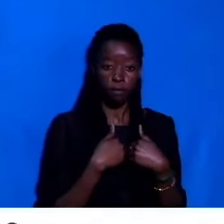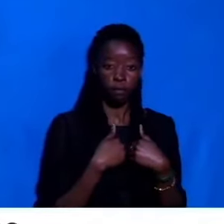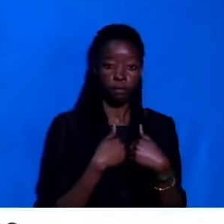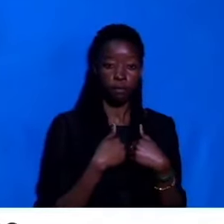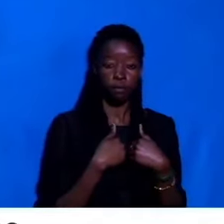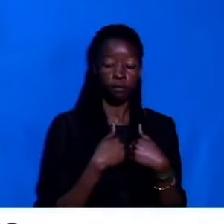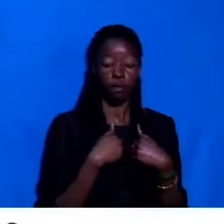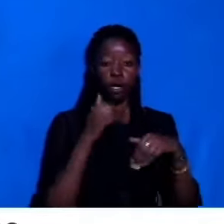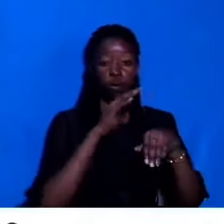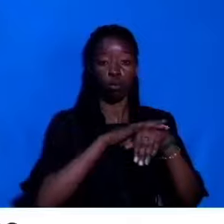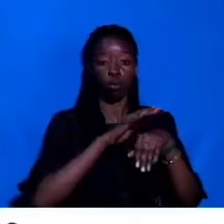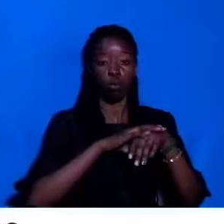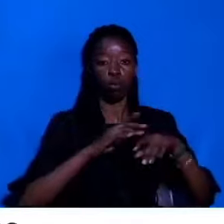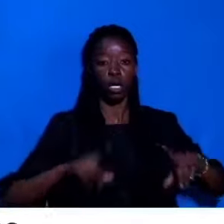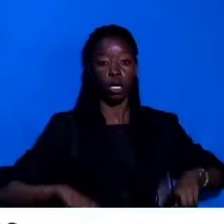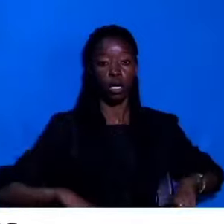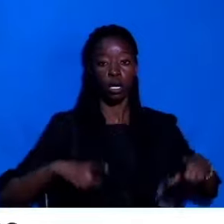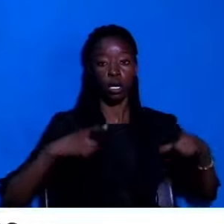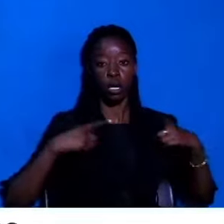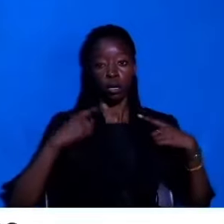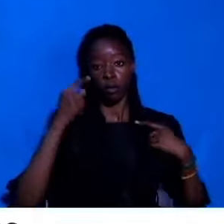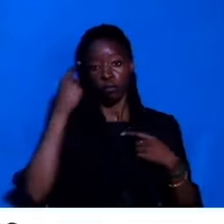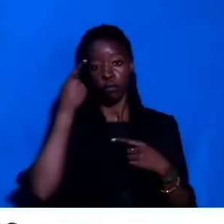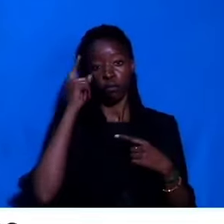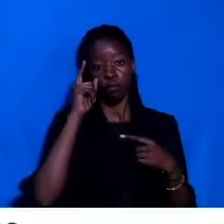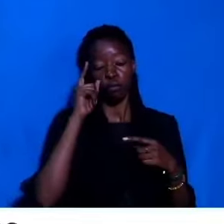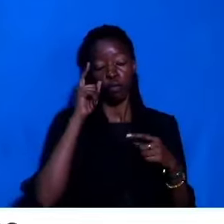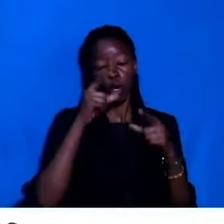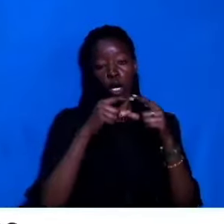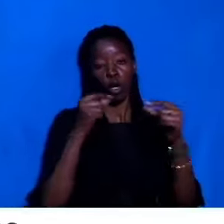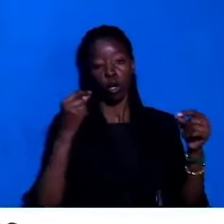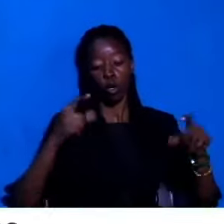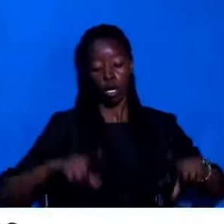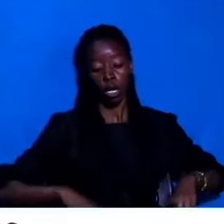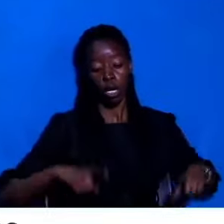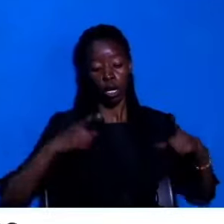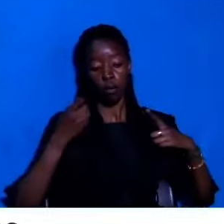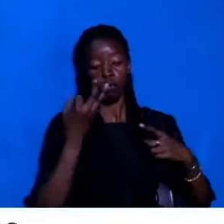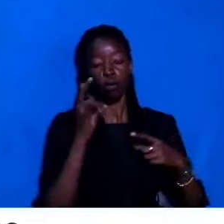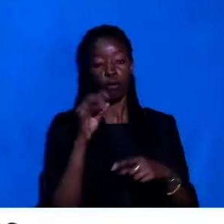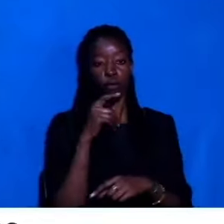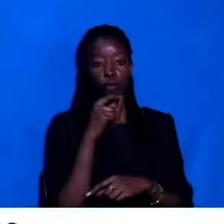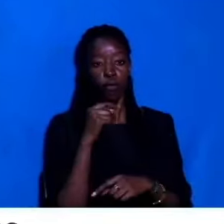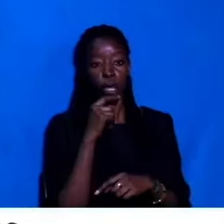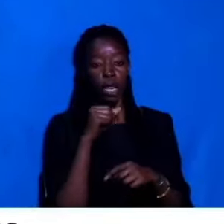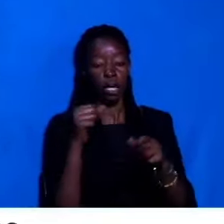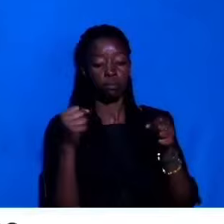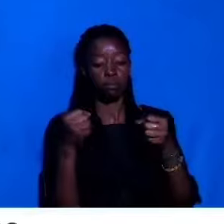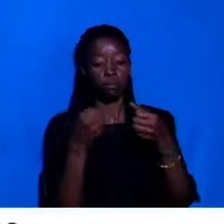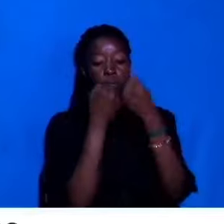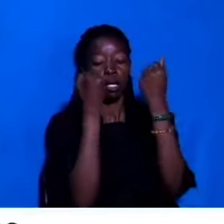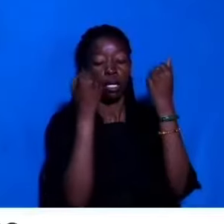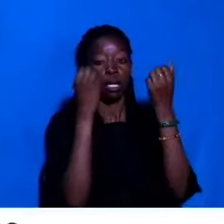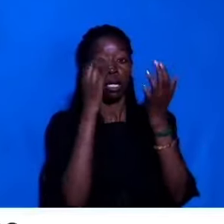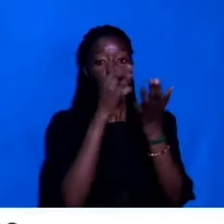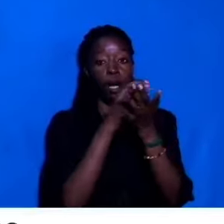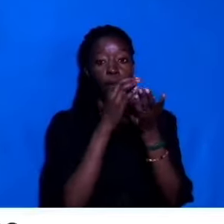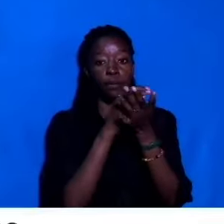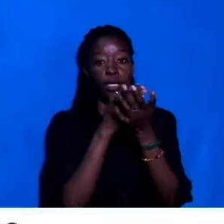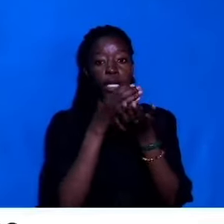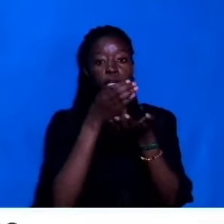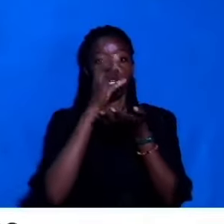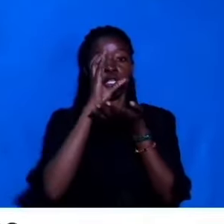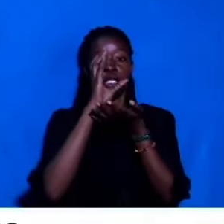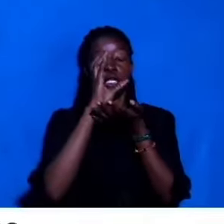good life, for long life and good health of your father, they clink glasses and they drink and they sing my favorite song.